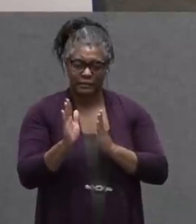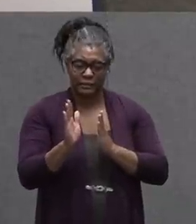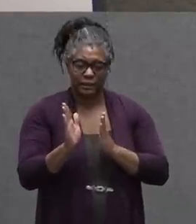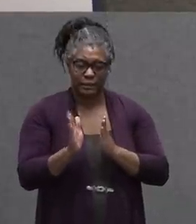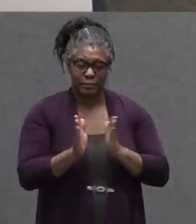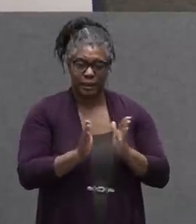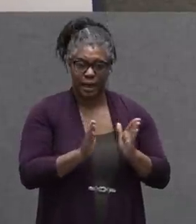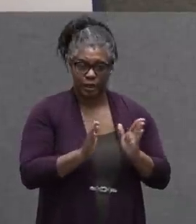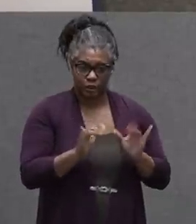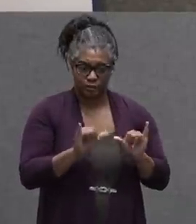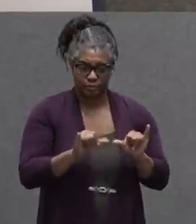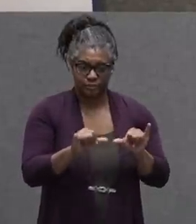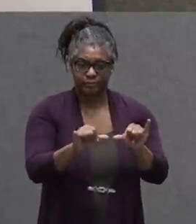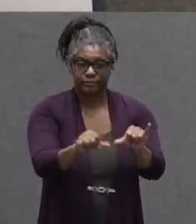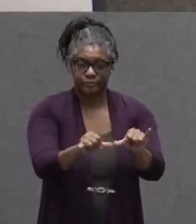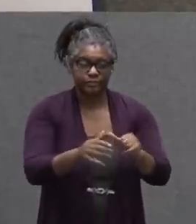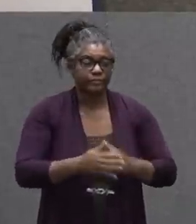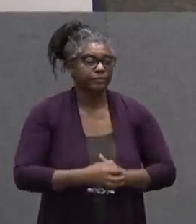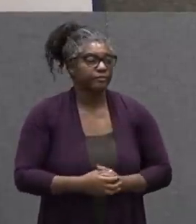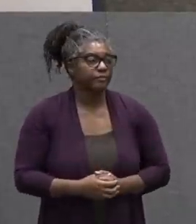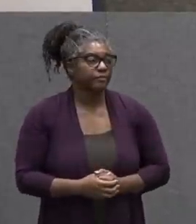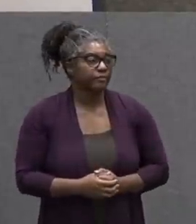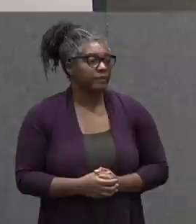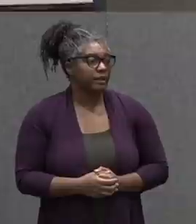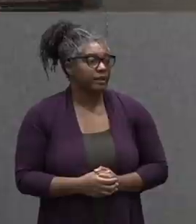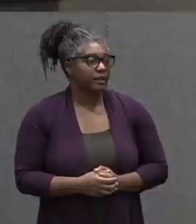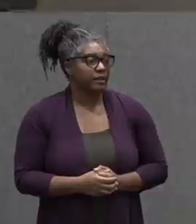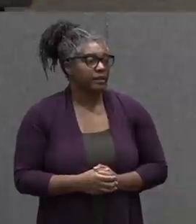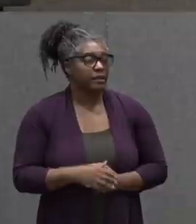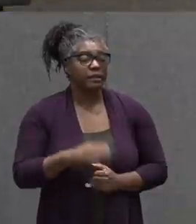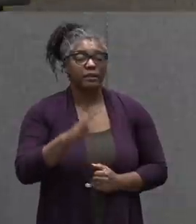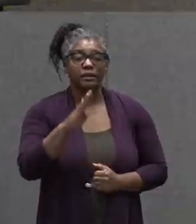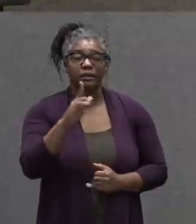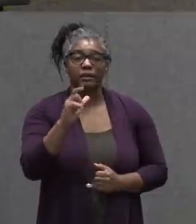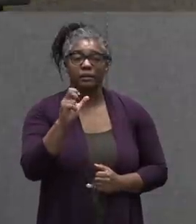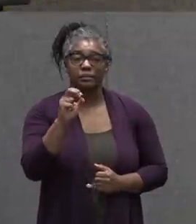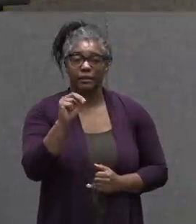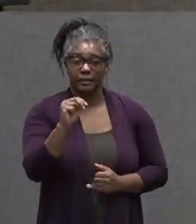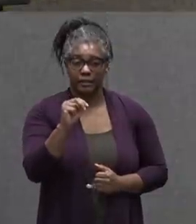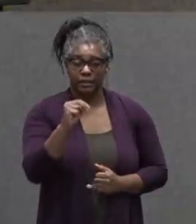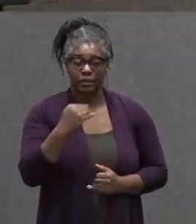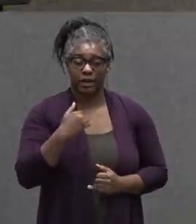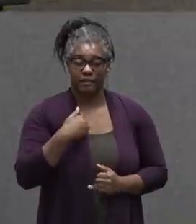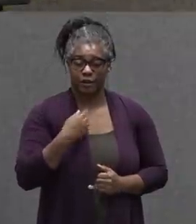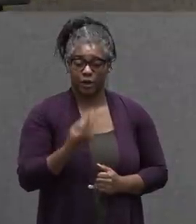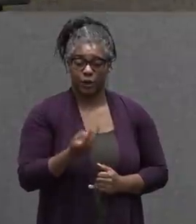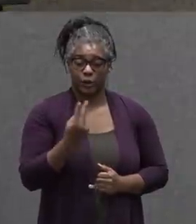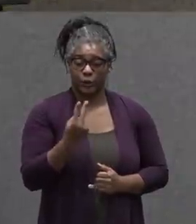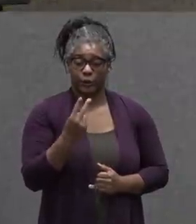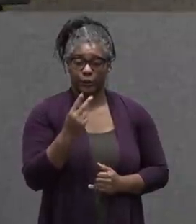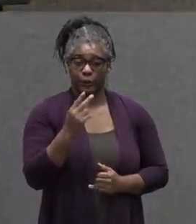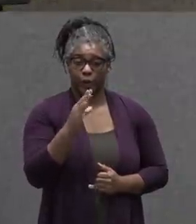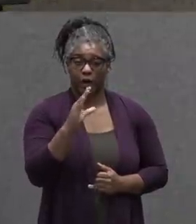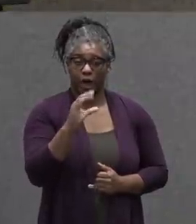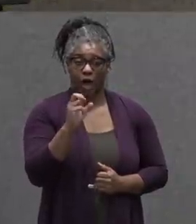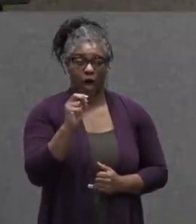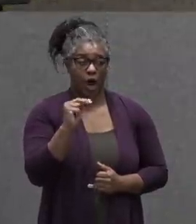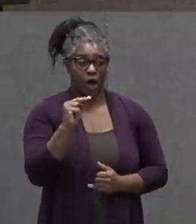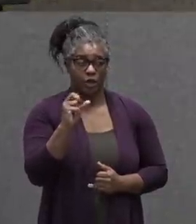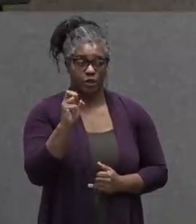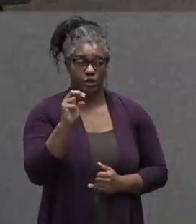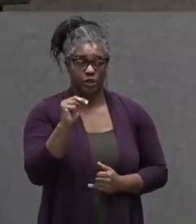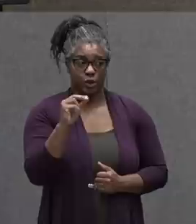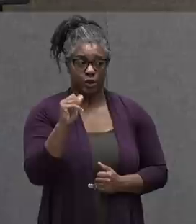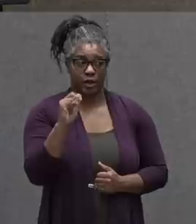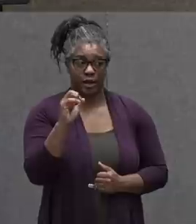words. So, blends are when we have two consonants side by side.